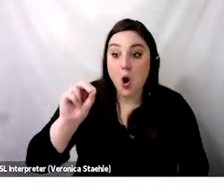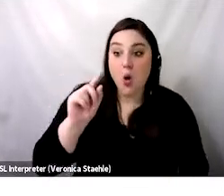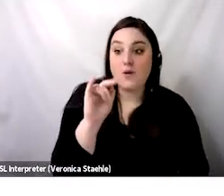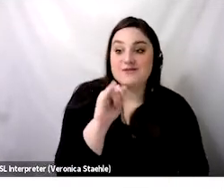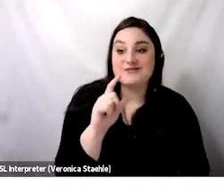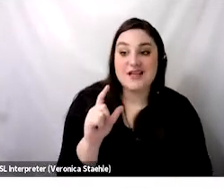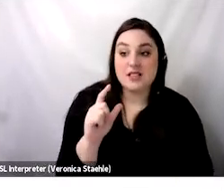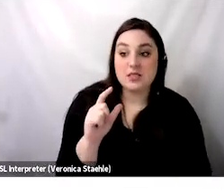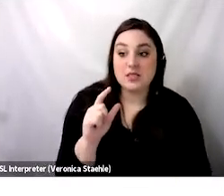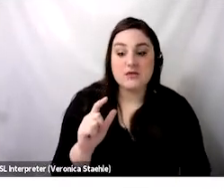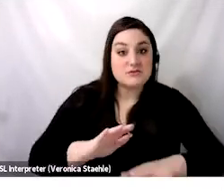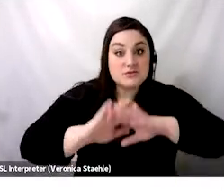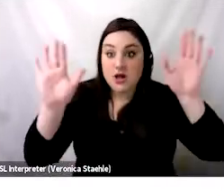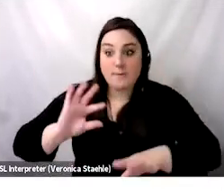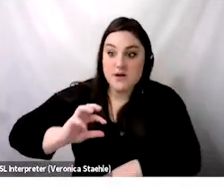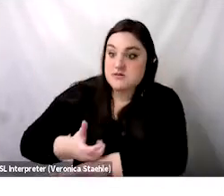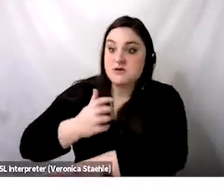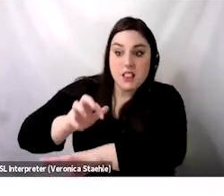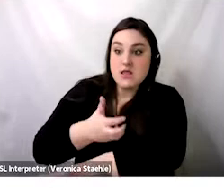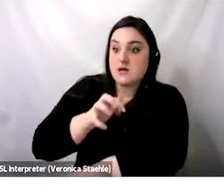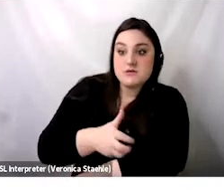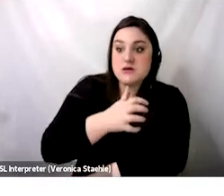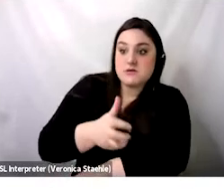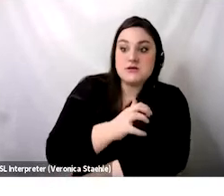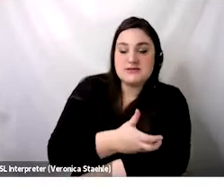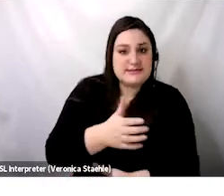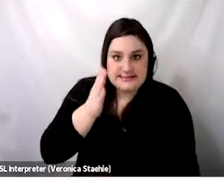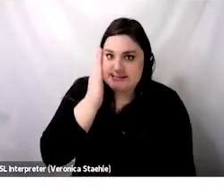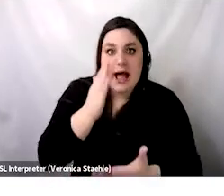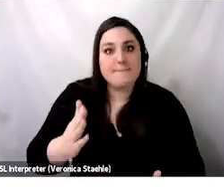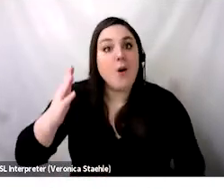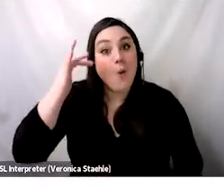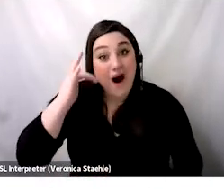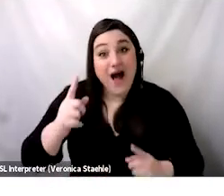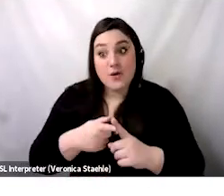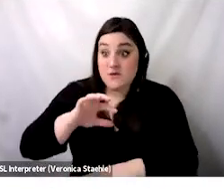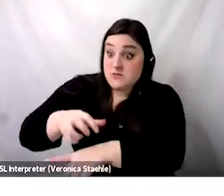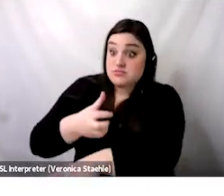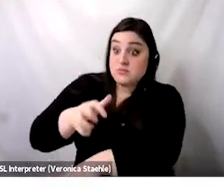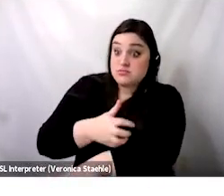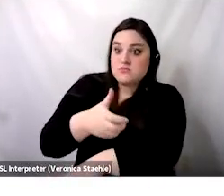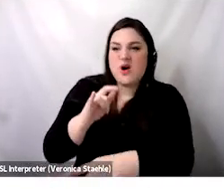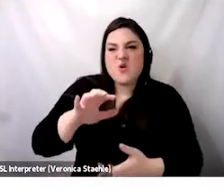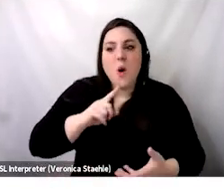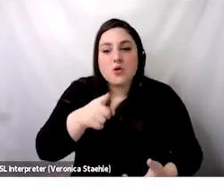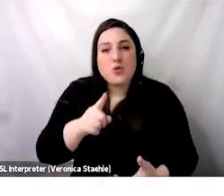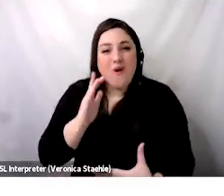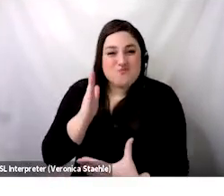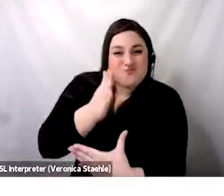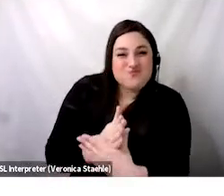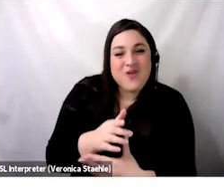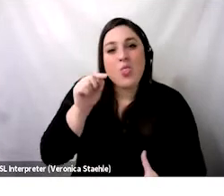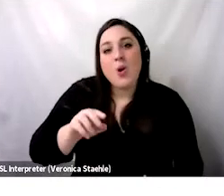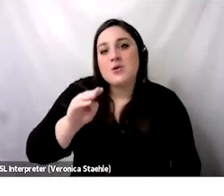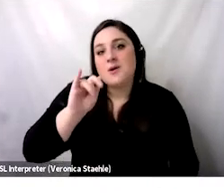the microorganisms that feed the health of the soil. And as a result, you're